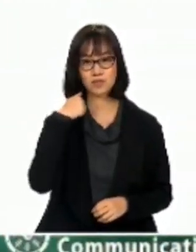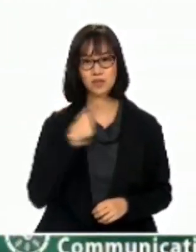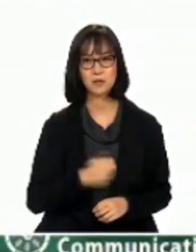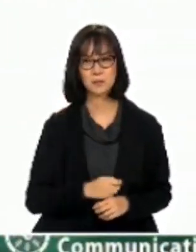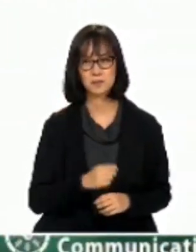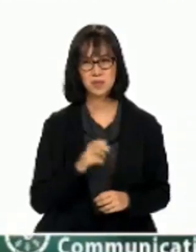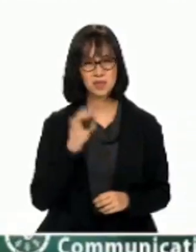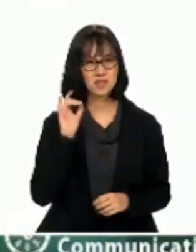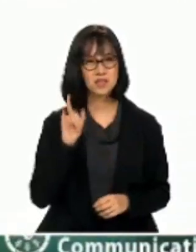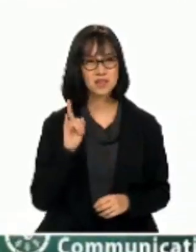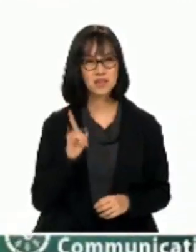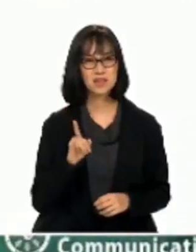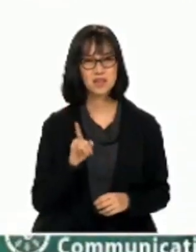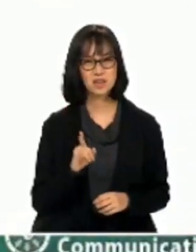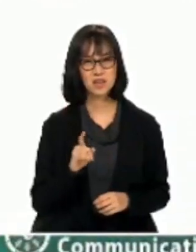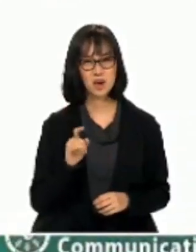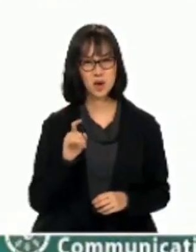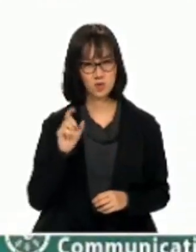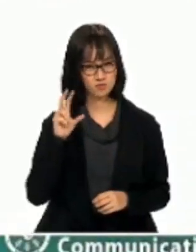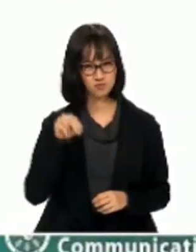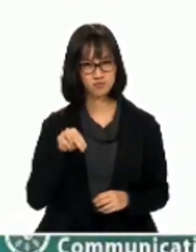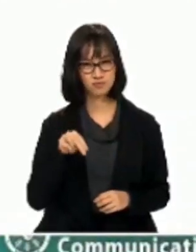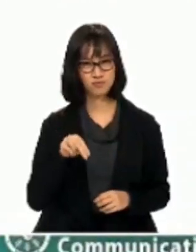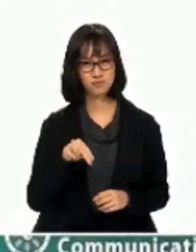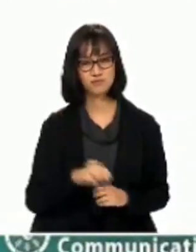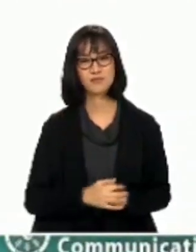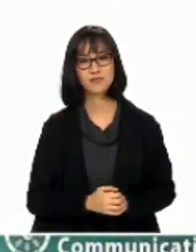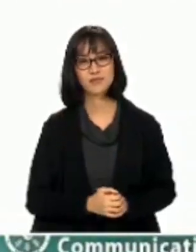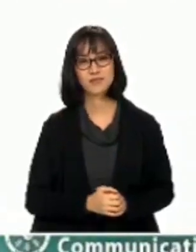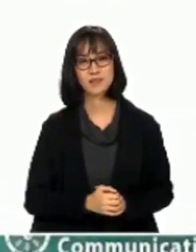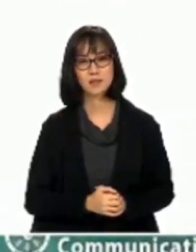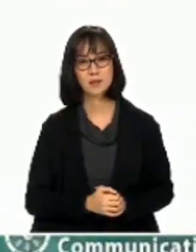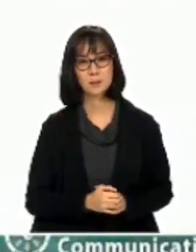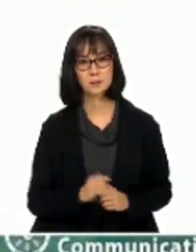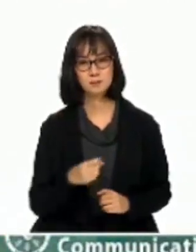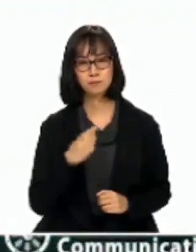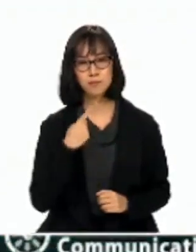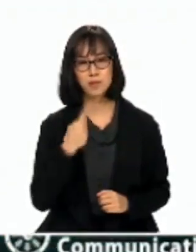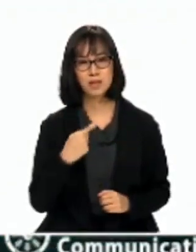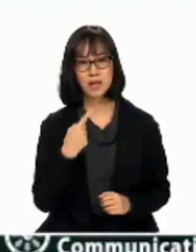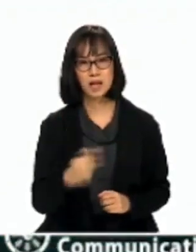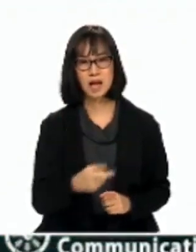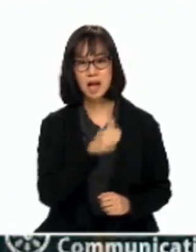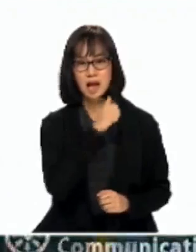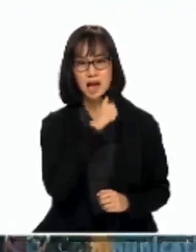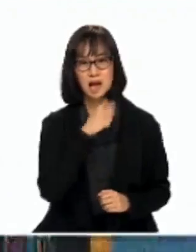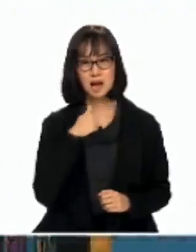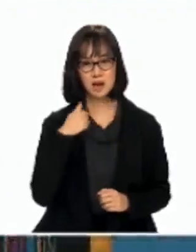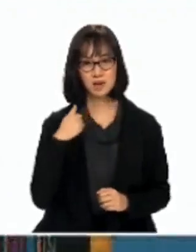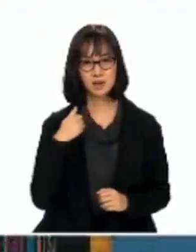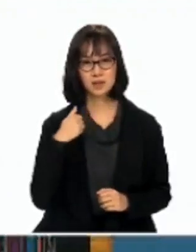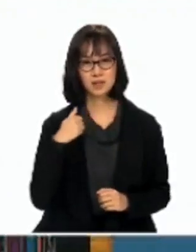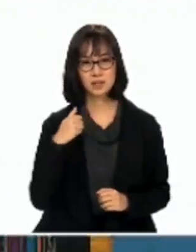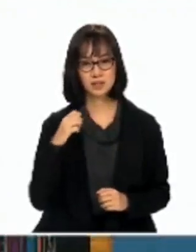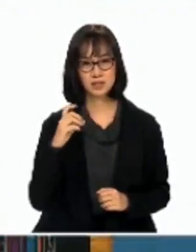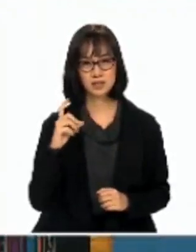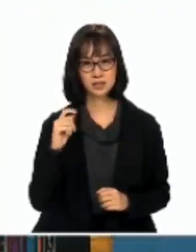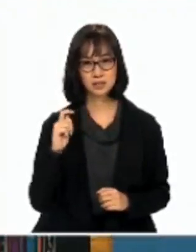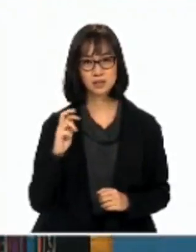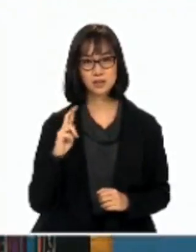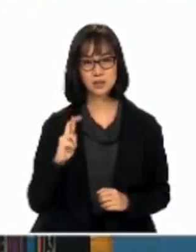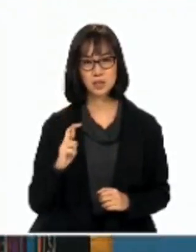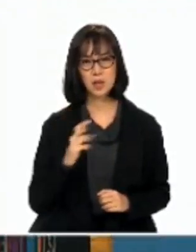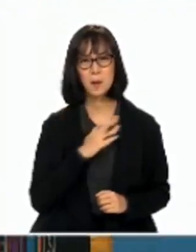sir. So I told the agrarian reform, go to the place, have